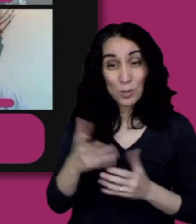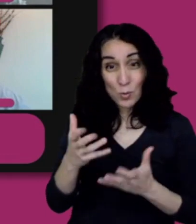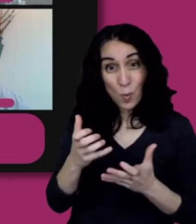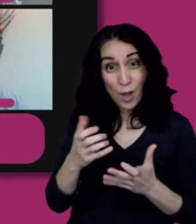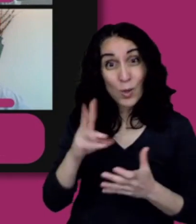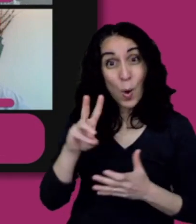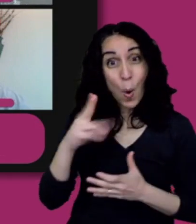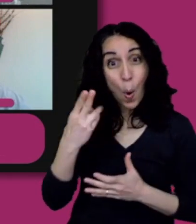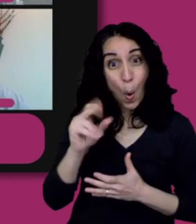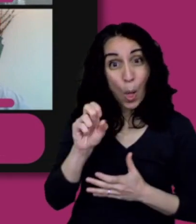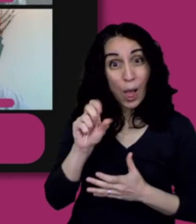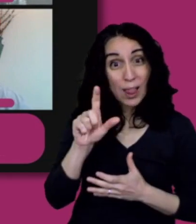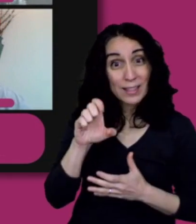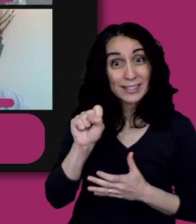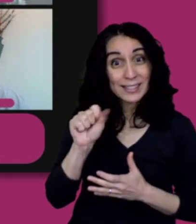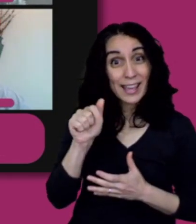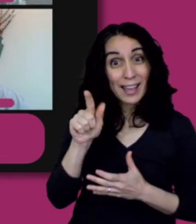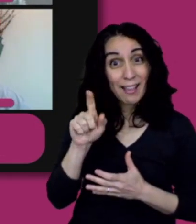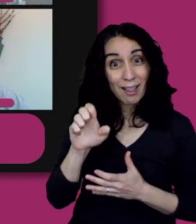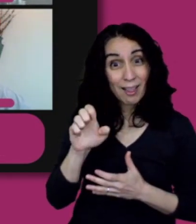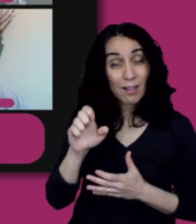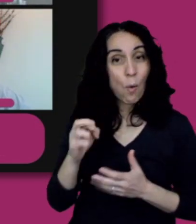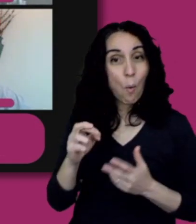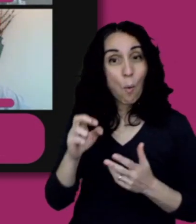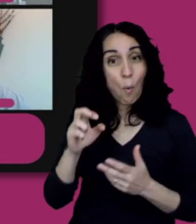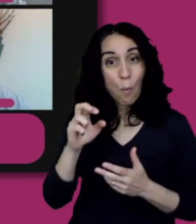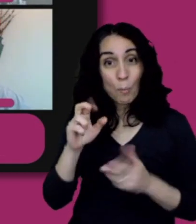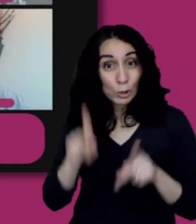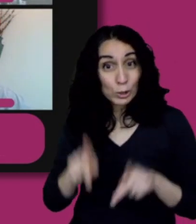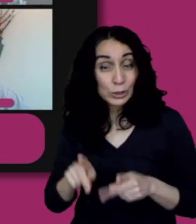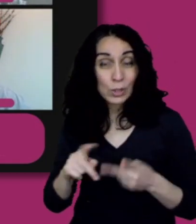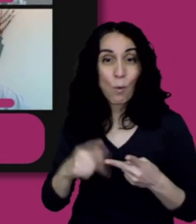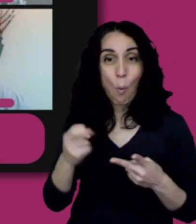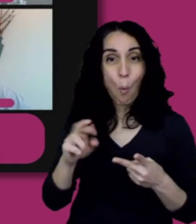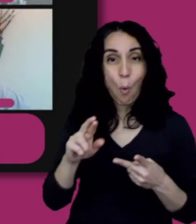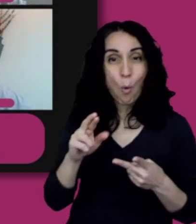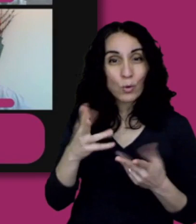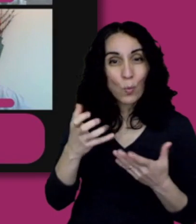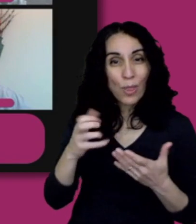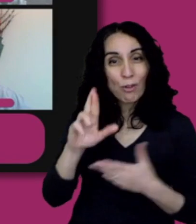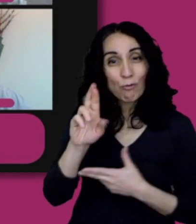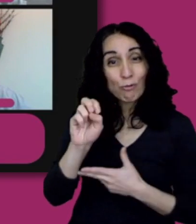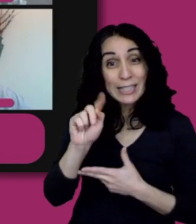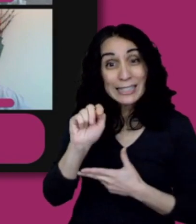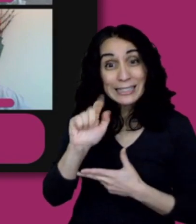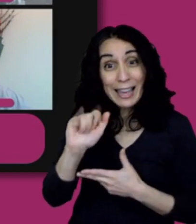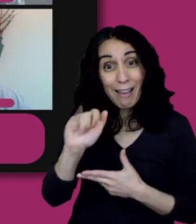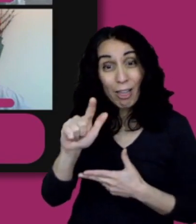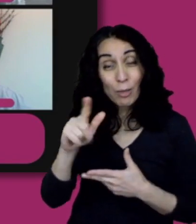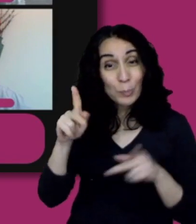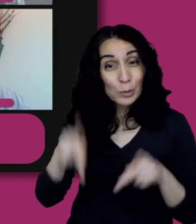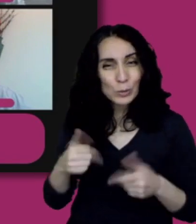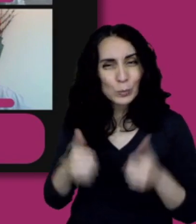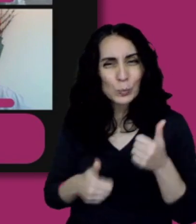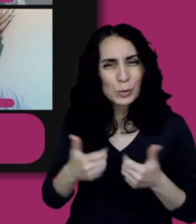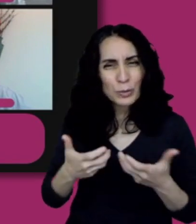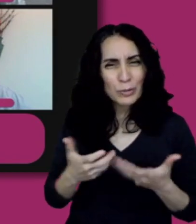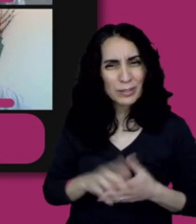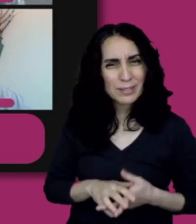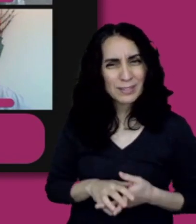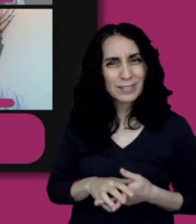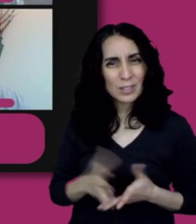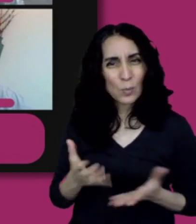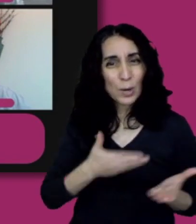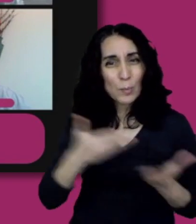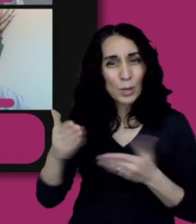the retailer? Do you want to sell your idea? There are so many different ways to approach. Okay, you've got this great idea. You want to bring it to